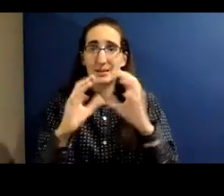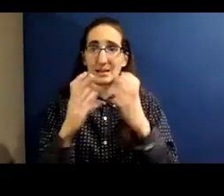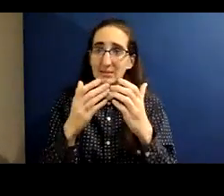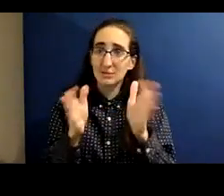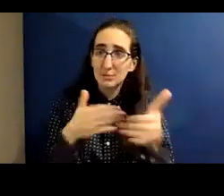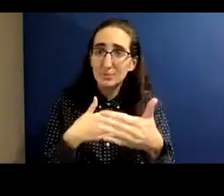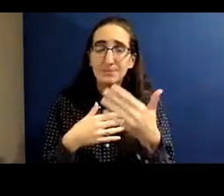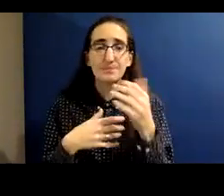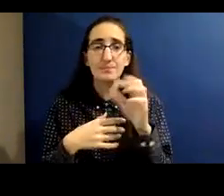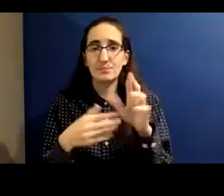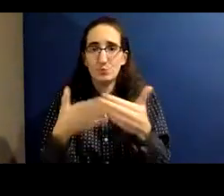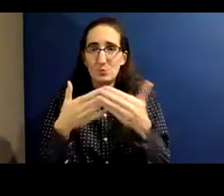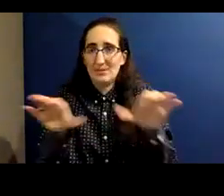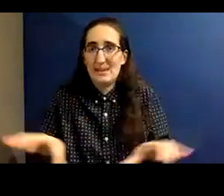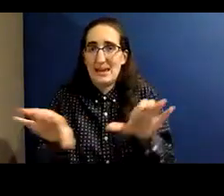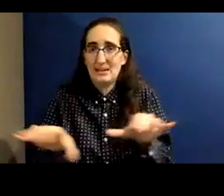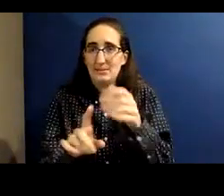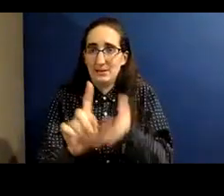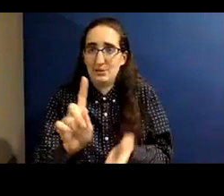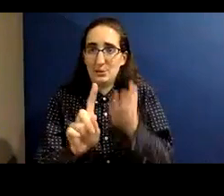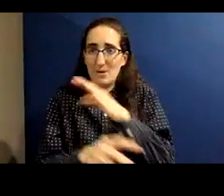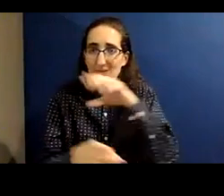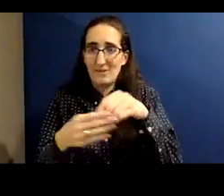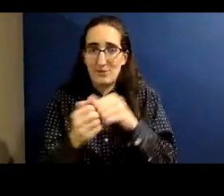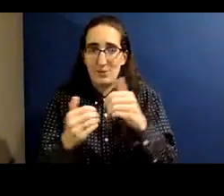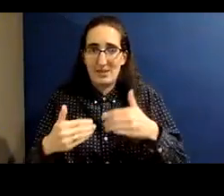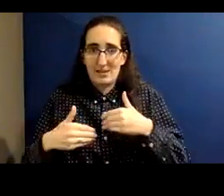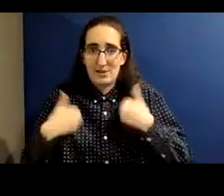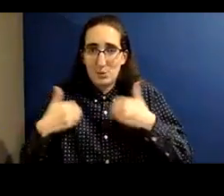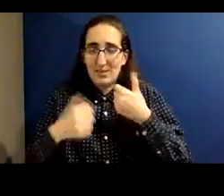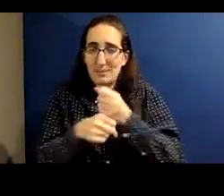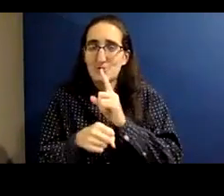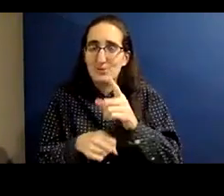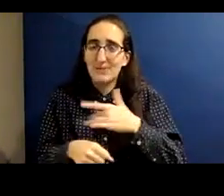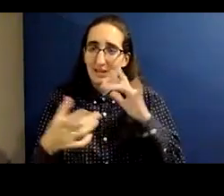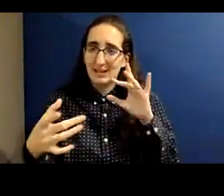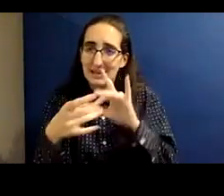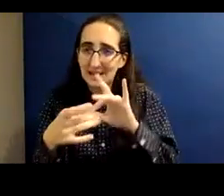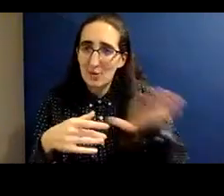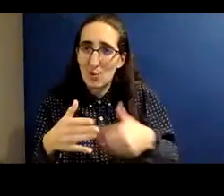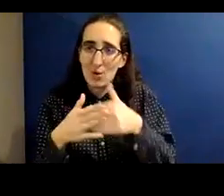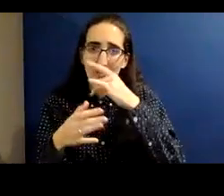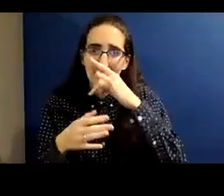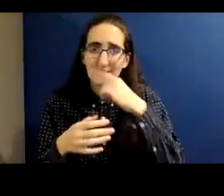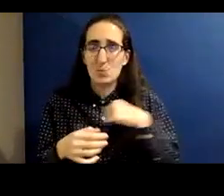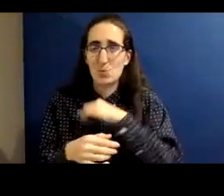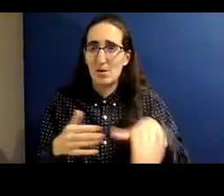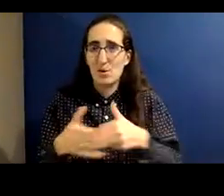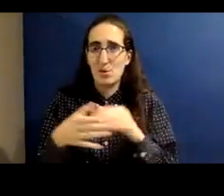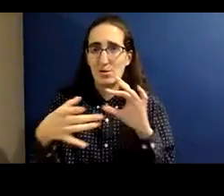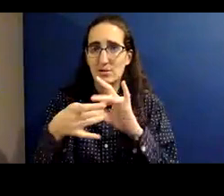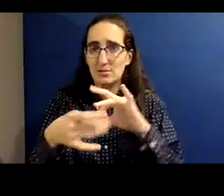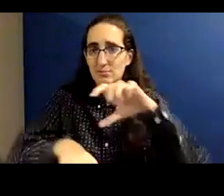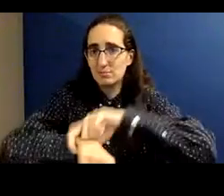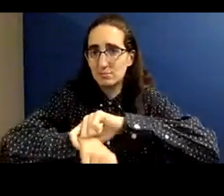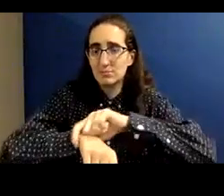or in whatever activities you are involved with youth, to make sure they feel connected. We give all of our kids these "We Are All Connected" bracelets when they come to